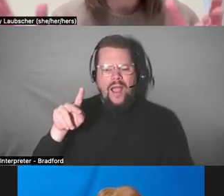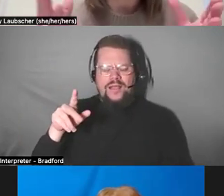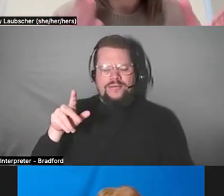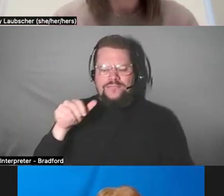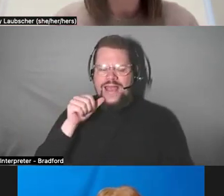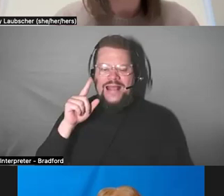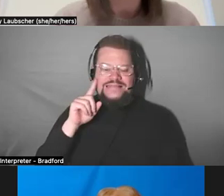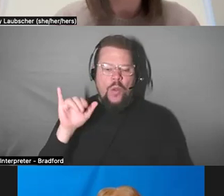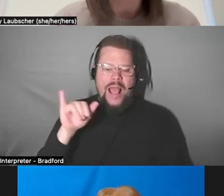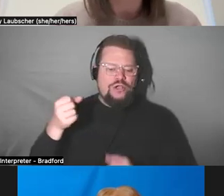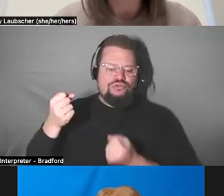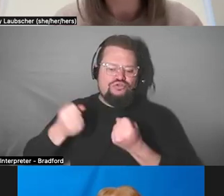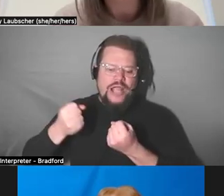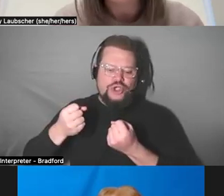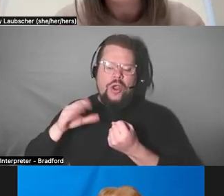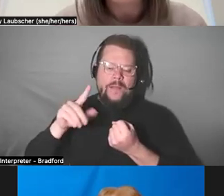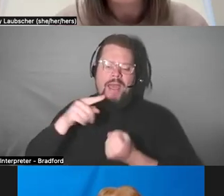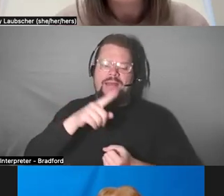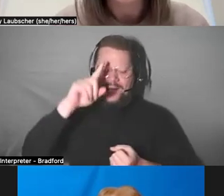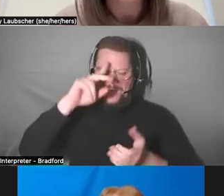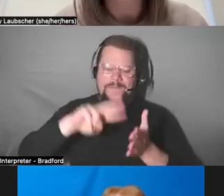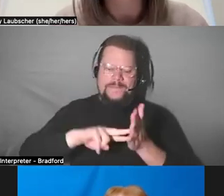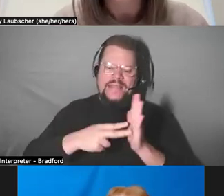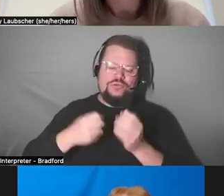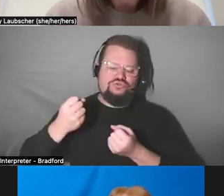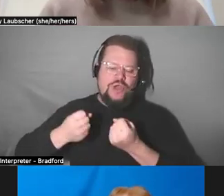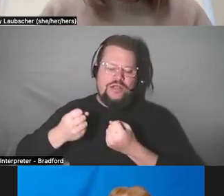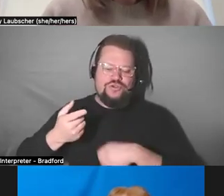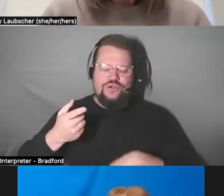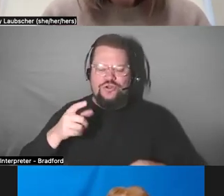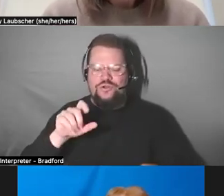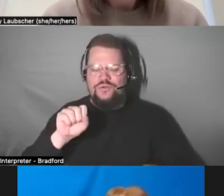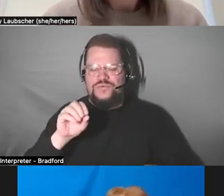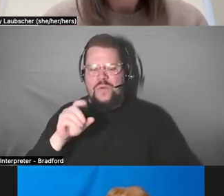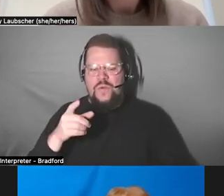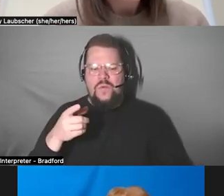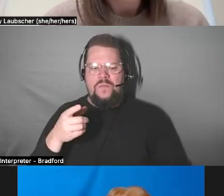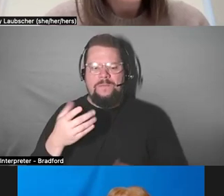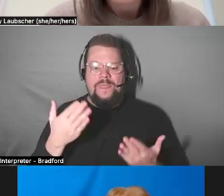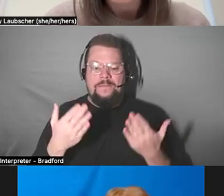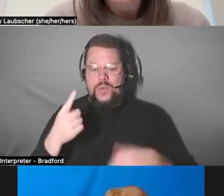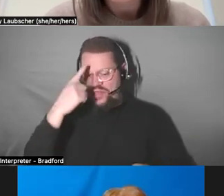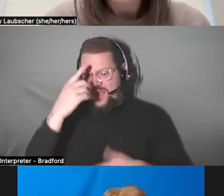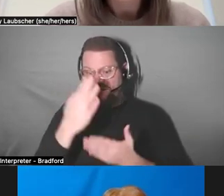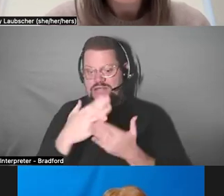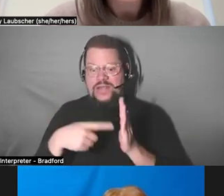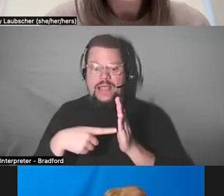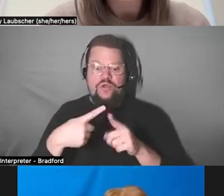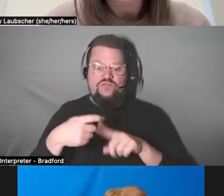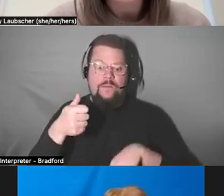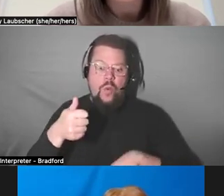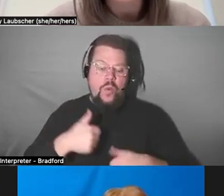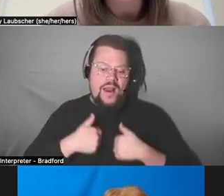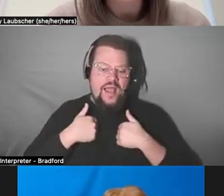but clearly meant tractor. So maybe you can think of some examples from your own